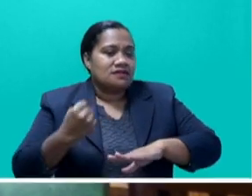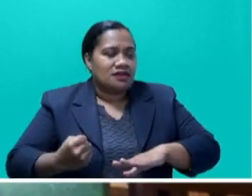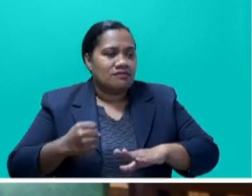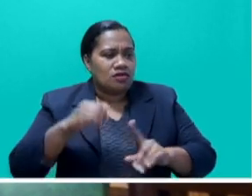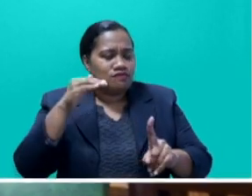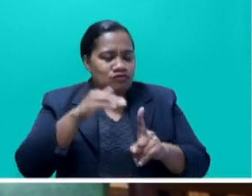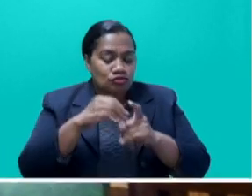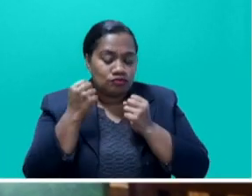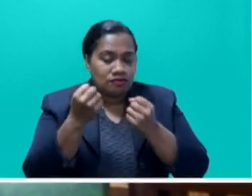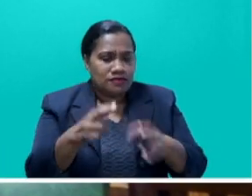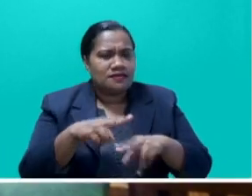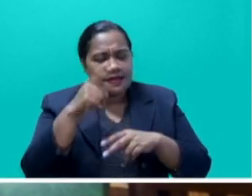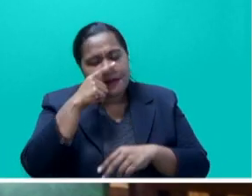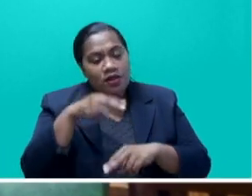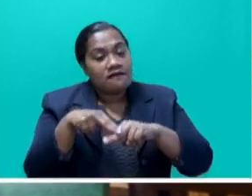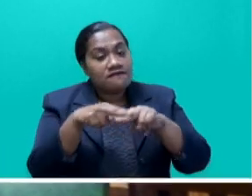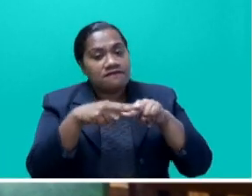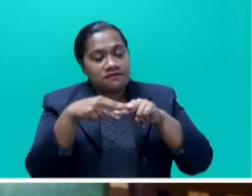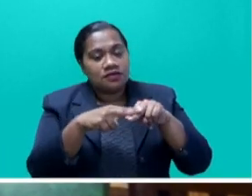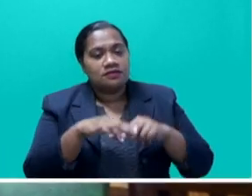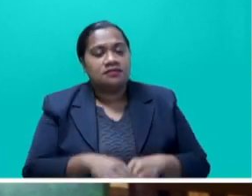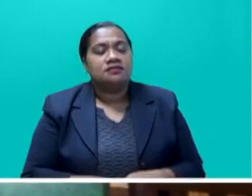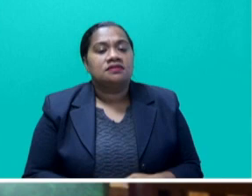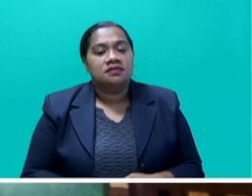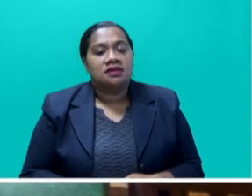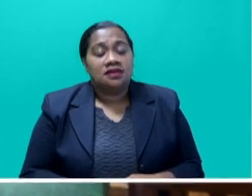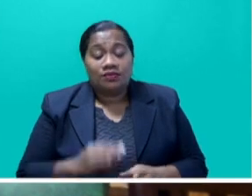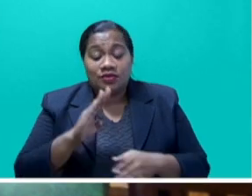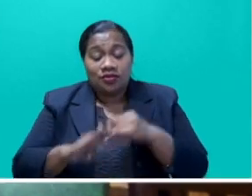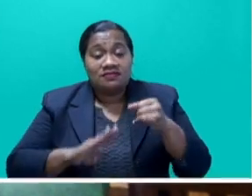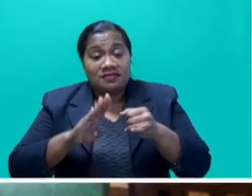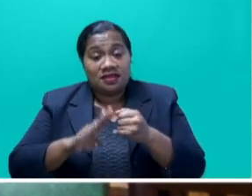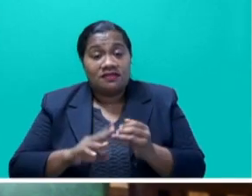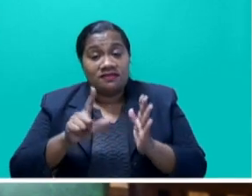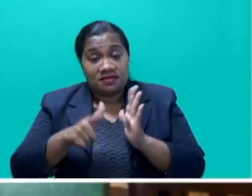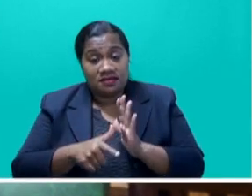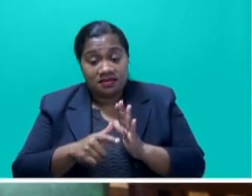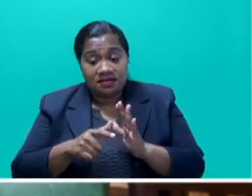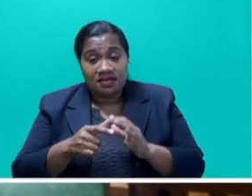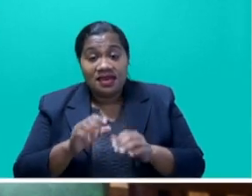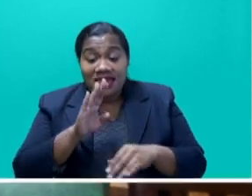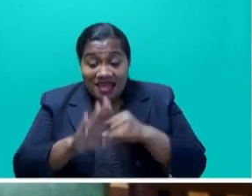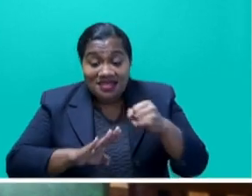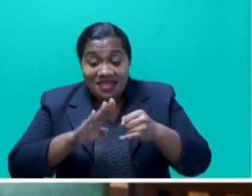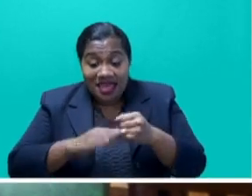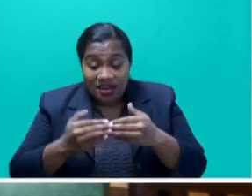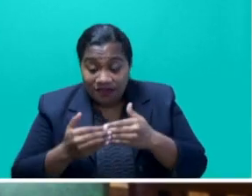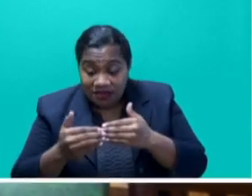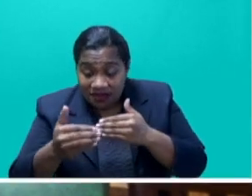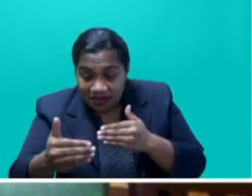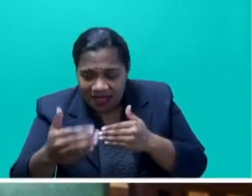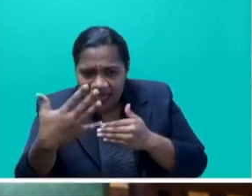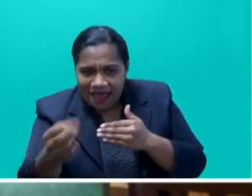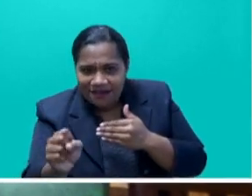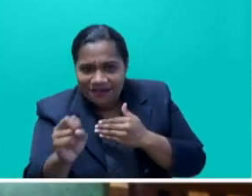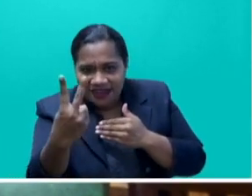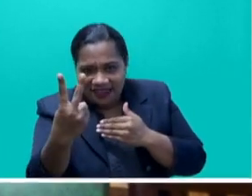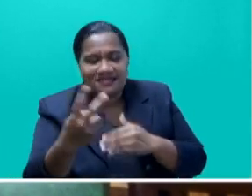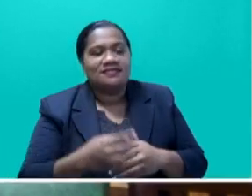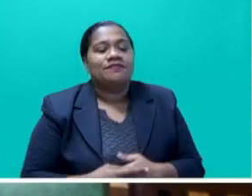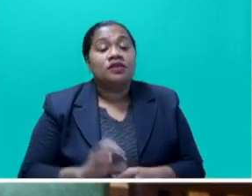of Fiji hope, and that at the end of the tunnel there is light. The onus is now on all of